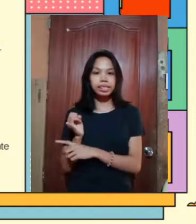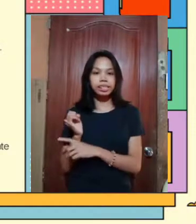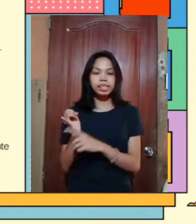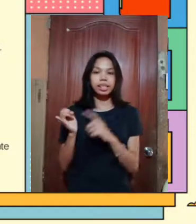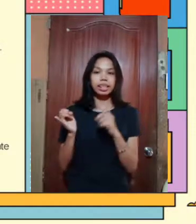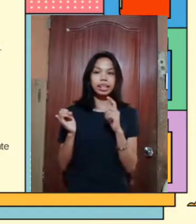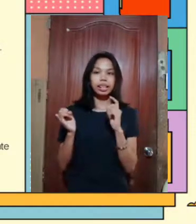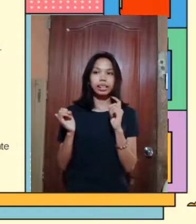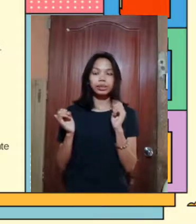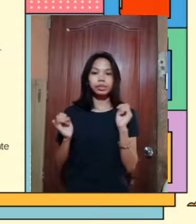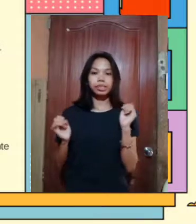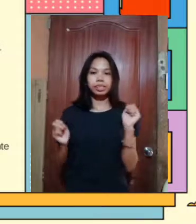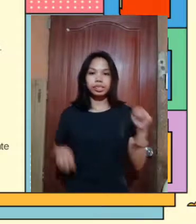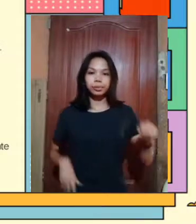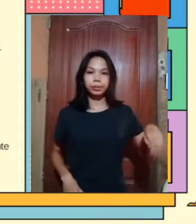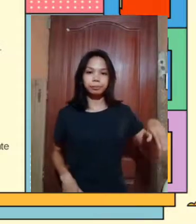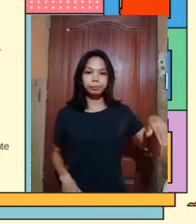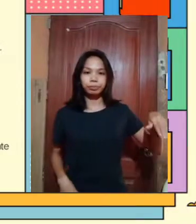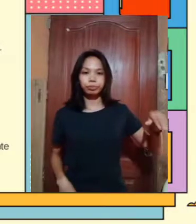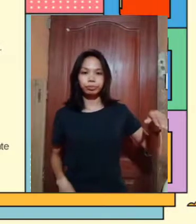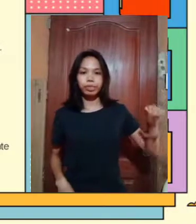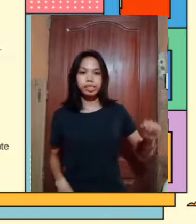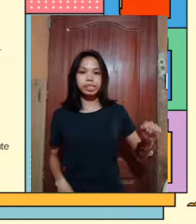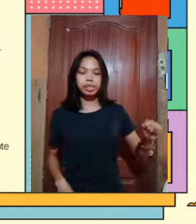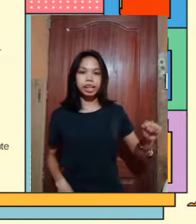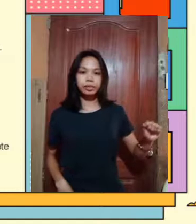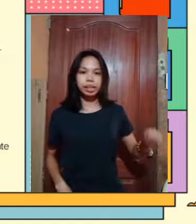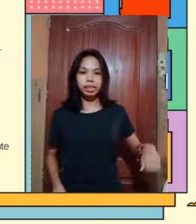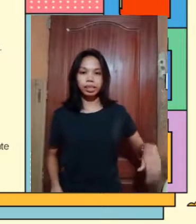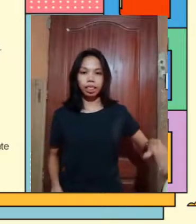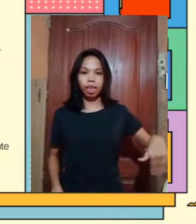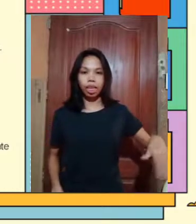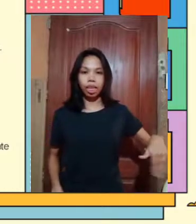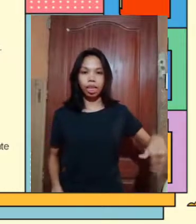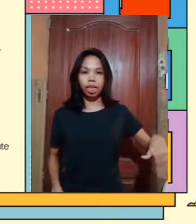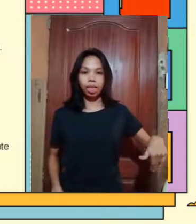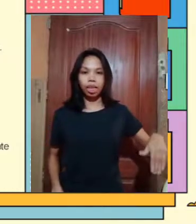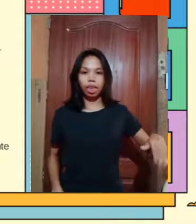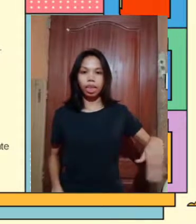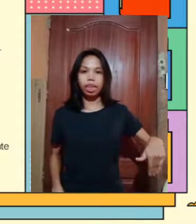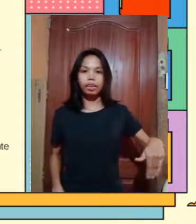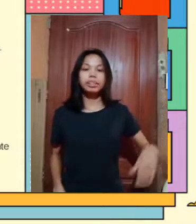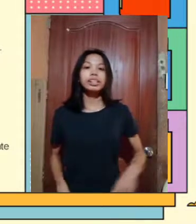yet, which is this one. This is the sign of not yet.